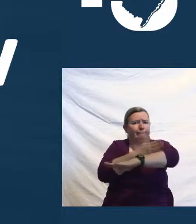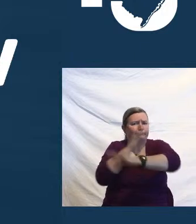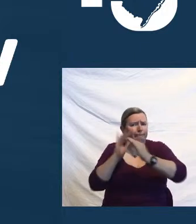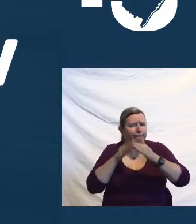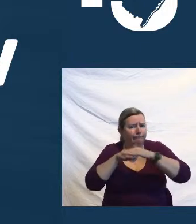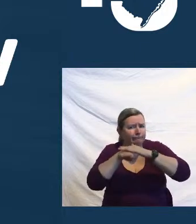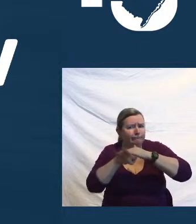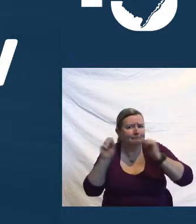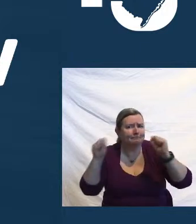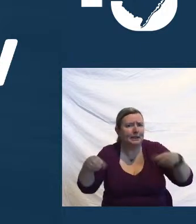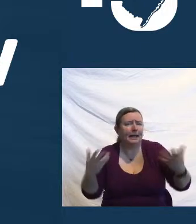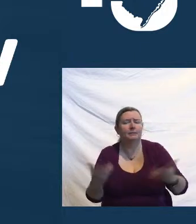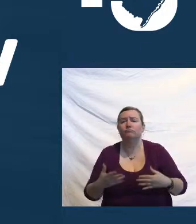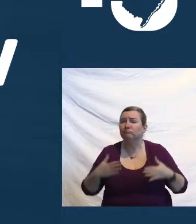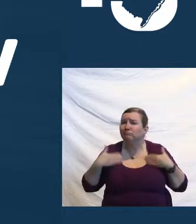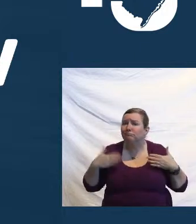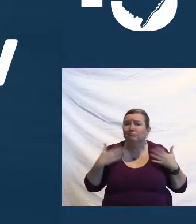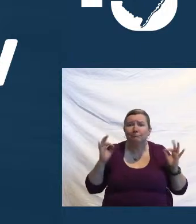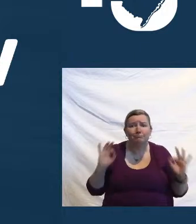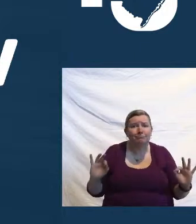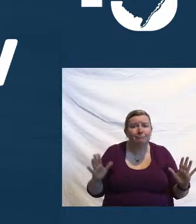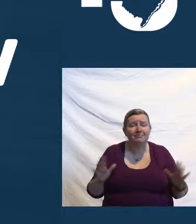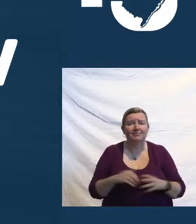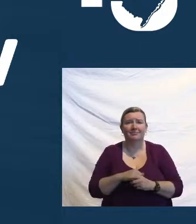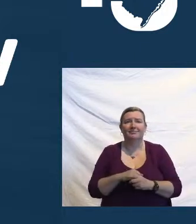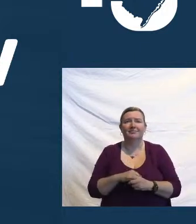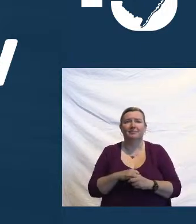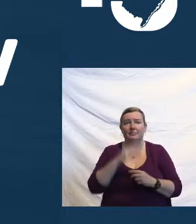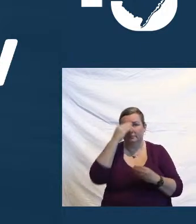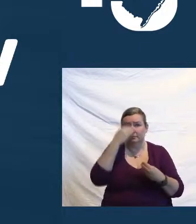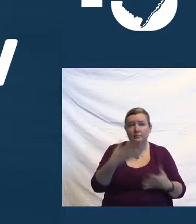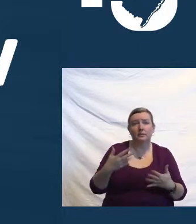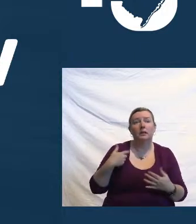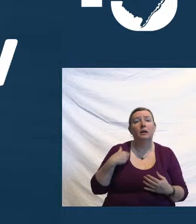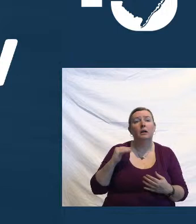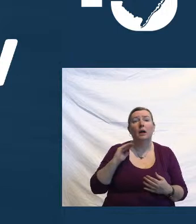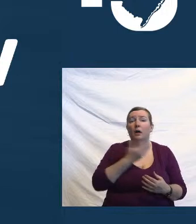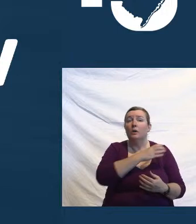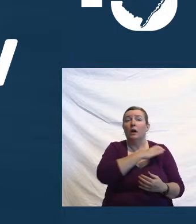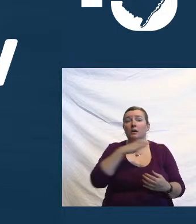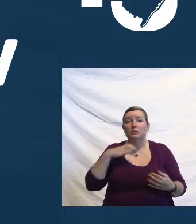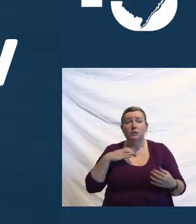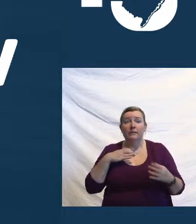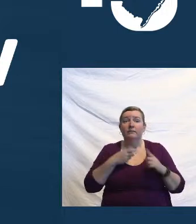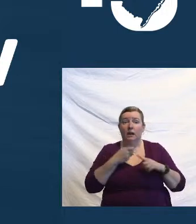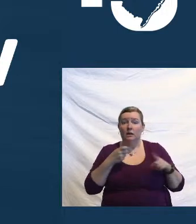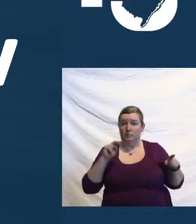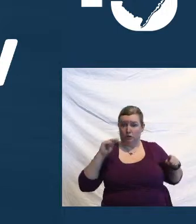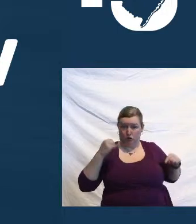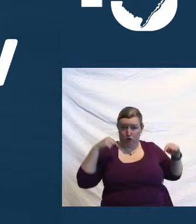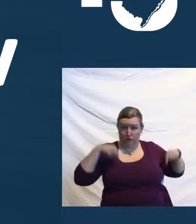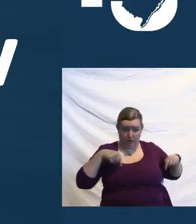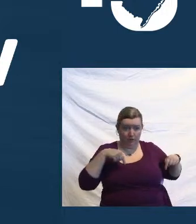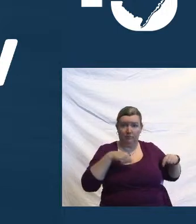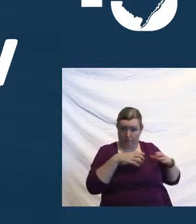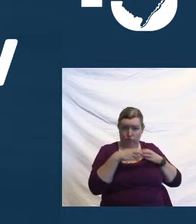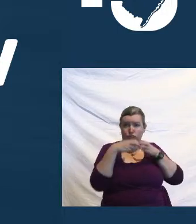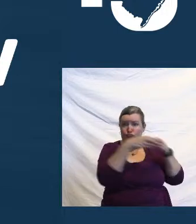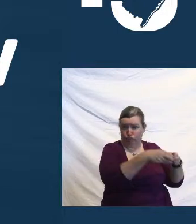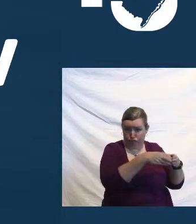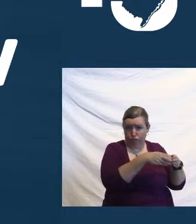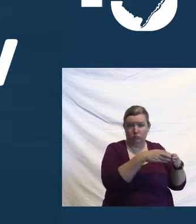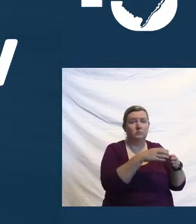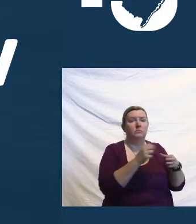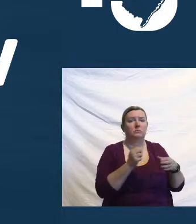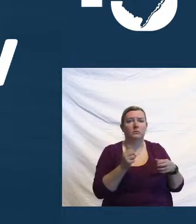for Jersey, that every single member of our Congressional House delegation on both sides of the aisle voted for these